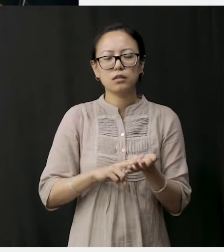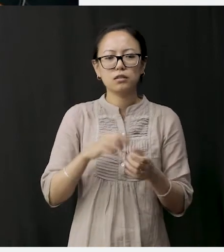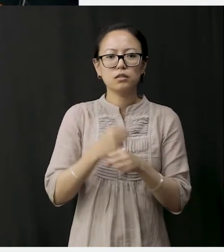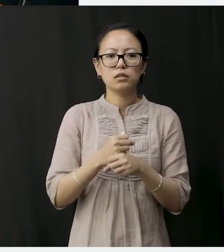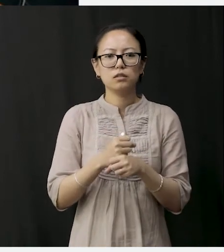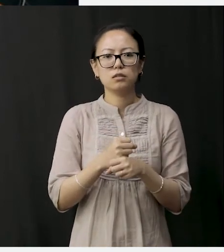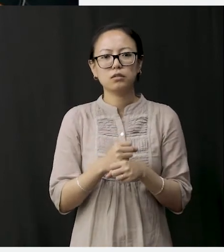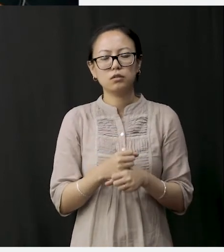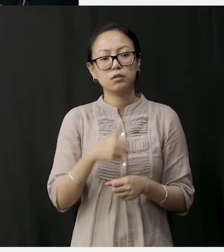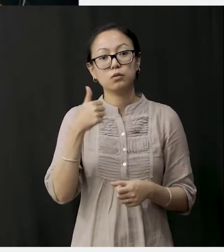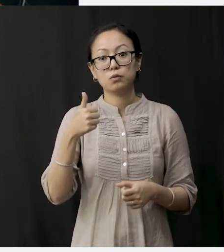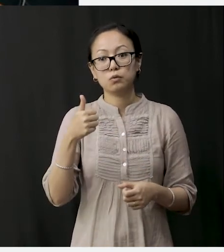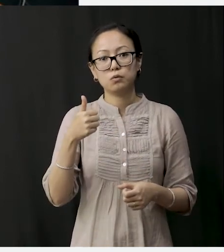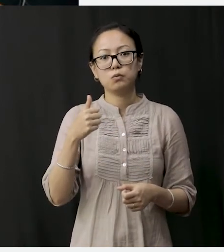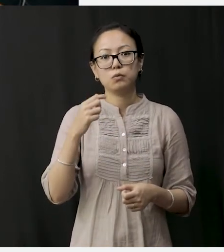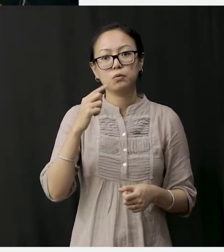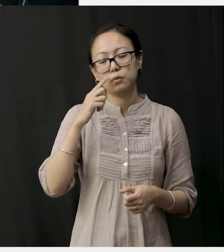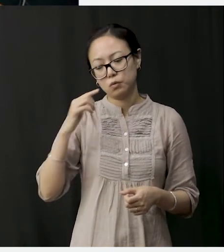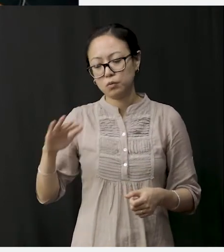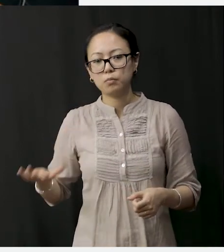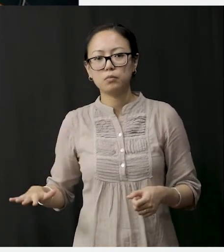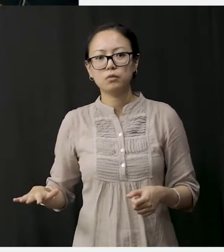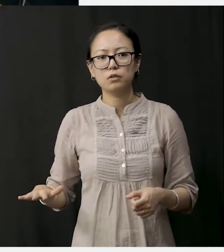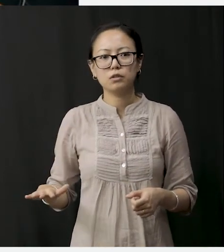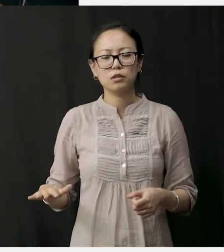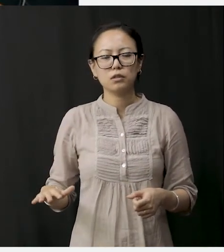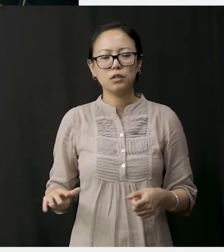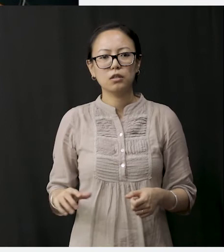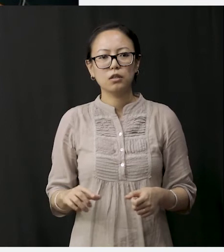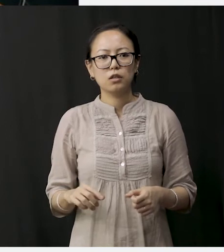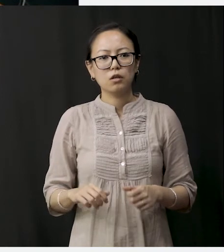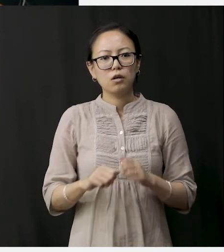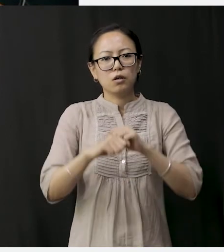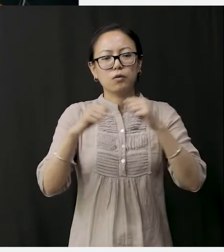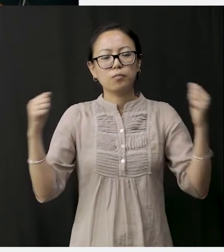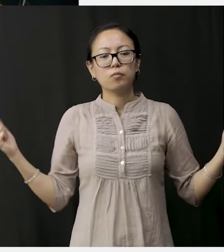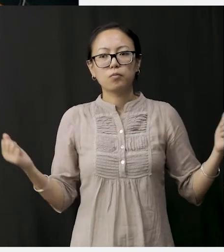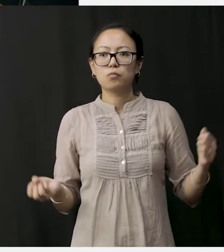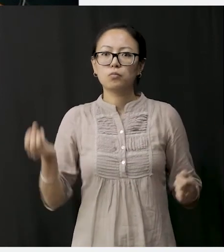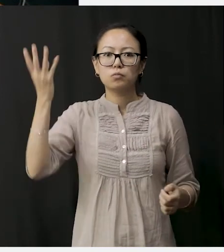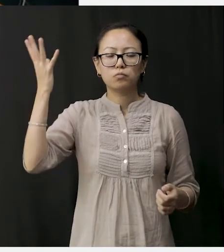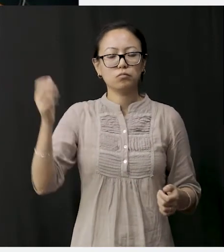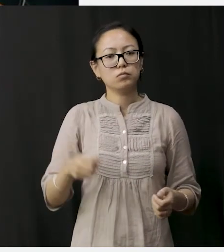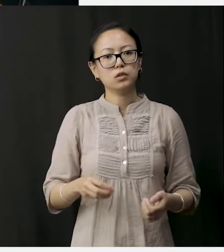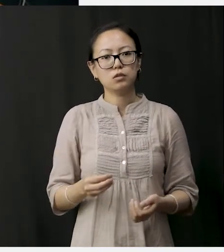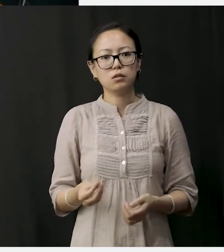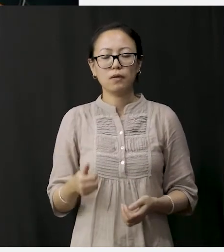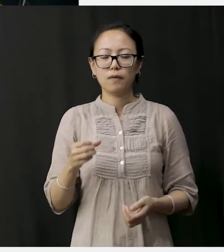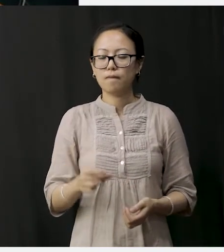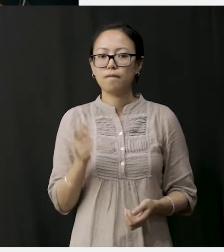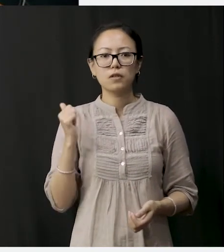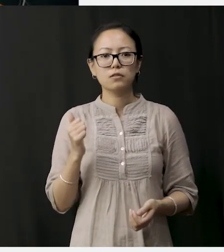barber shop, right? But he also spent some time on his table to study for the day. Okay, so if